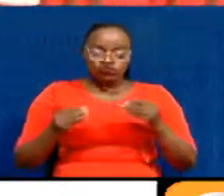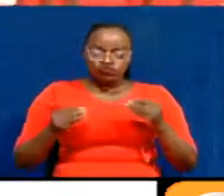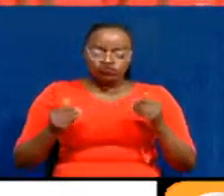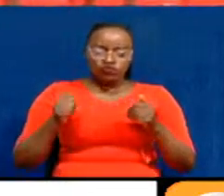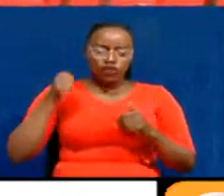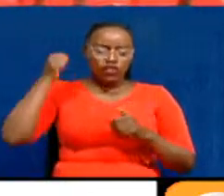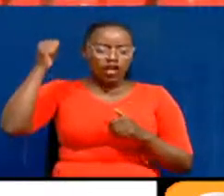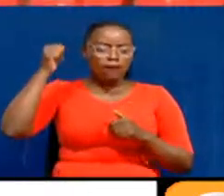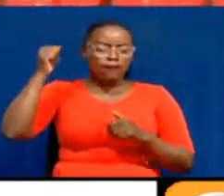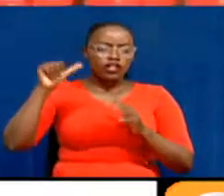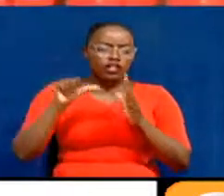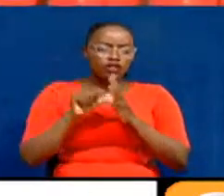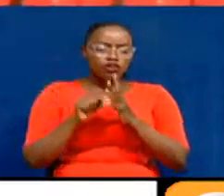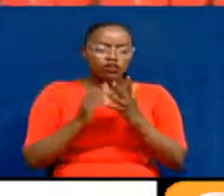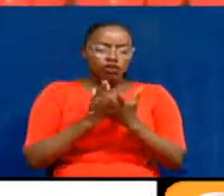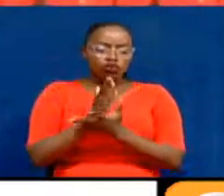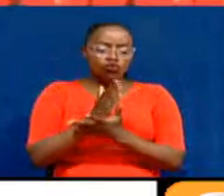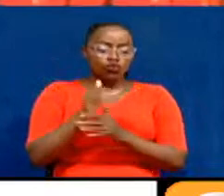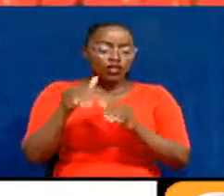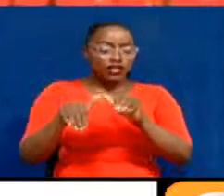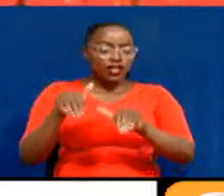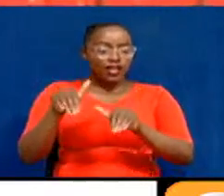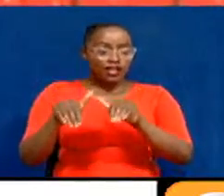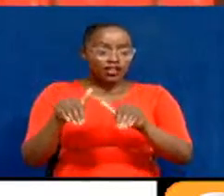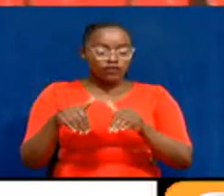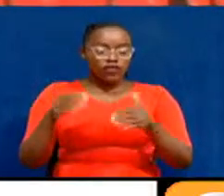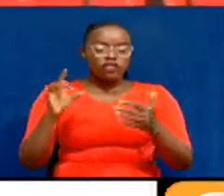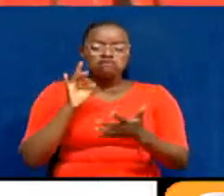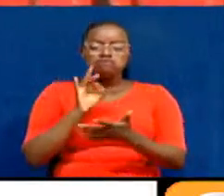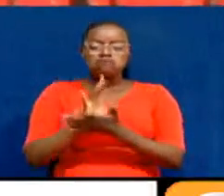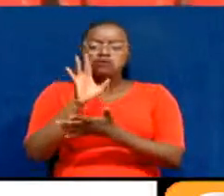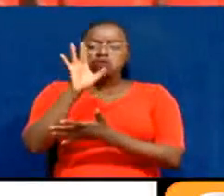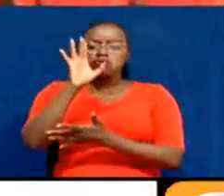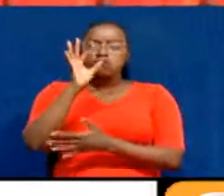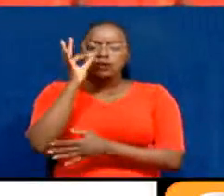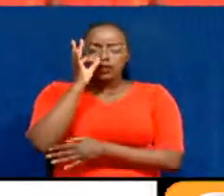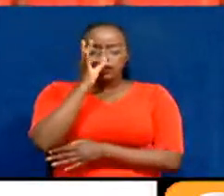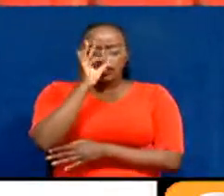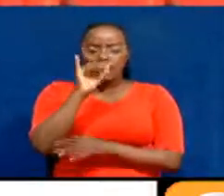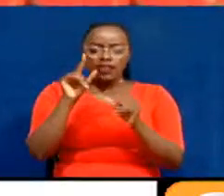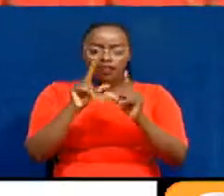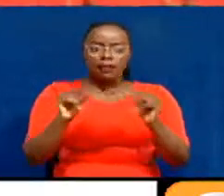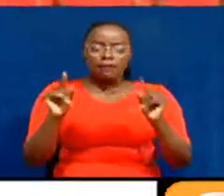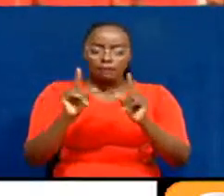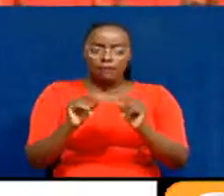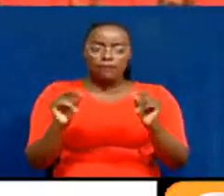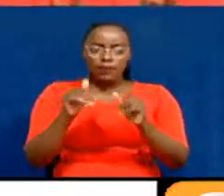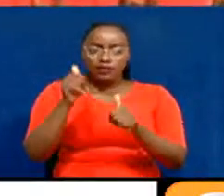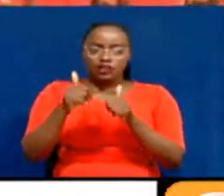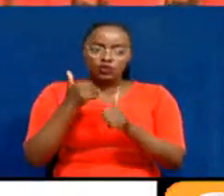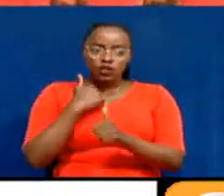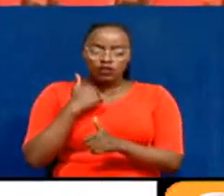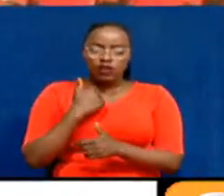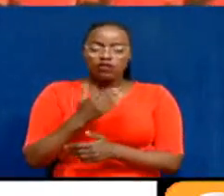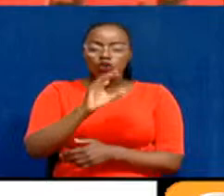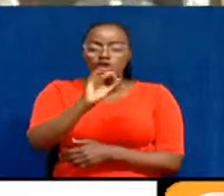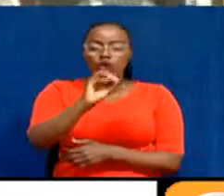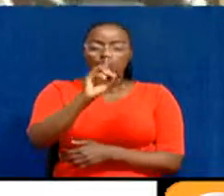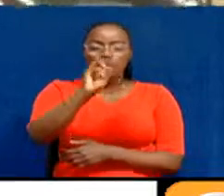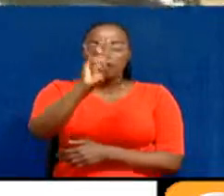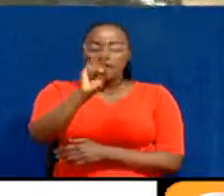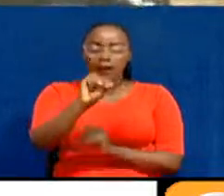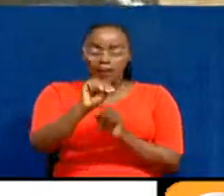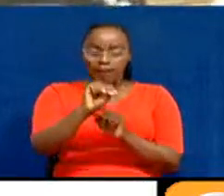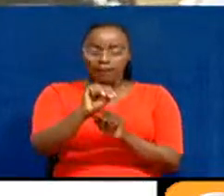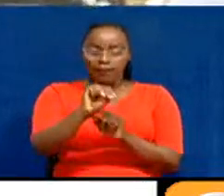their political issues through election. Remove Mwai Kibaki. That was the message of the Orange